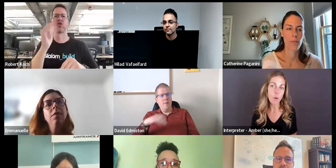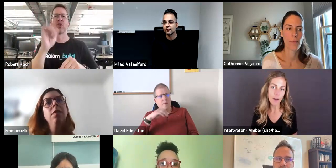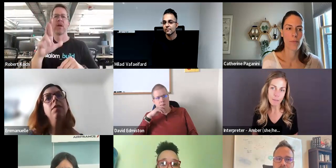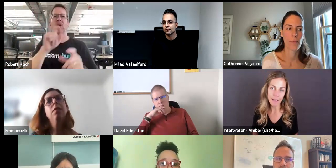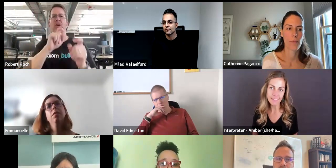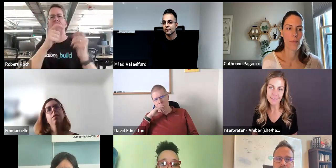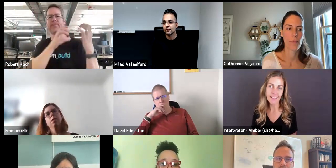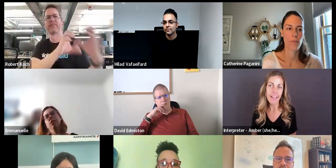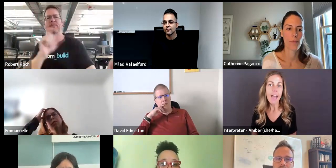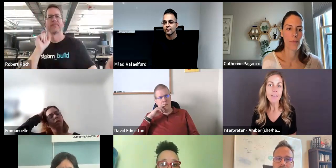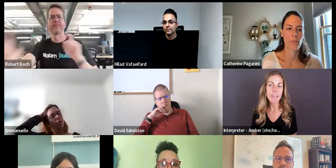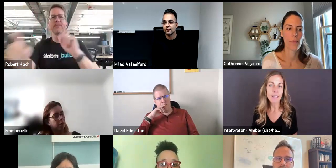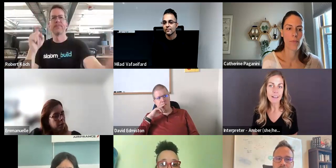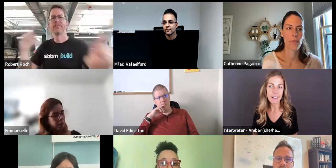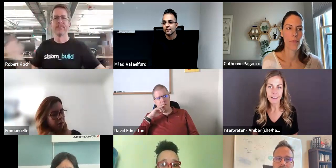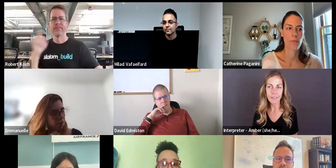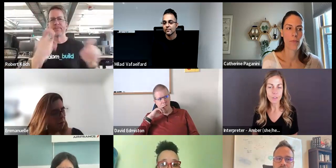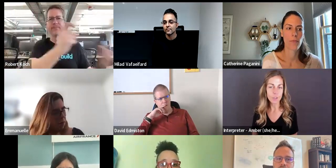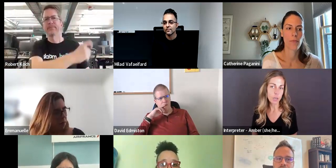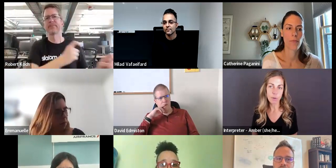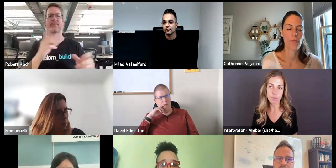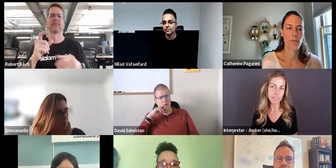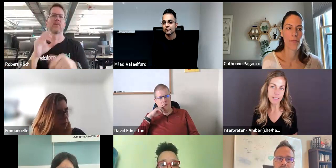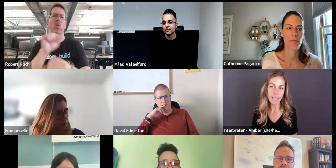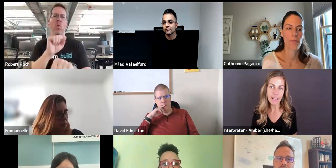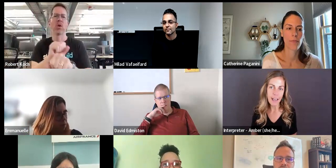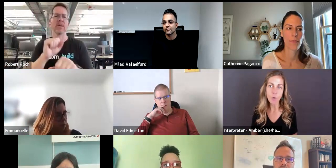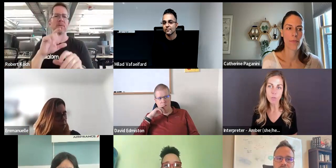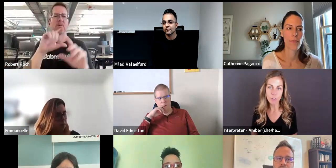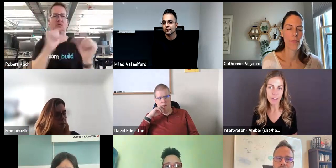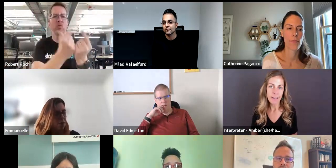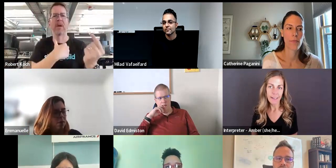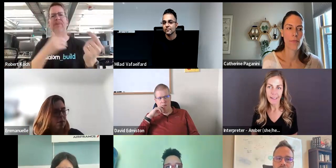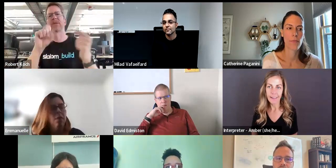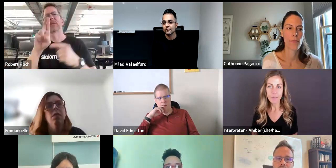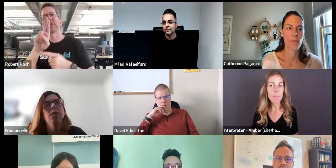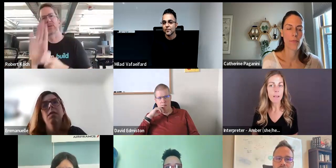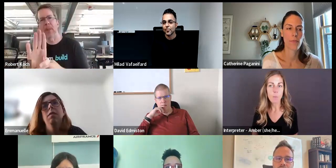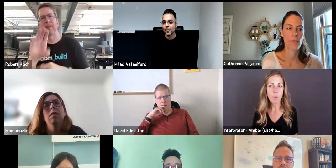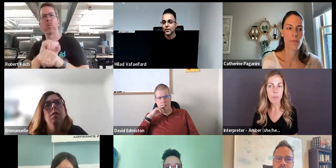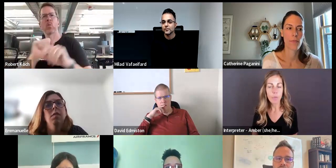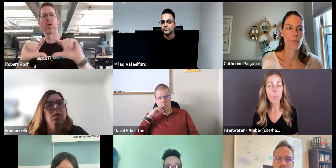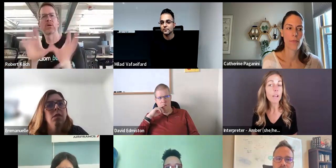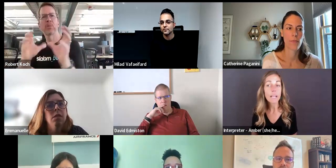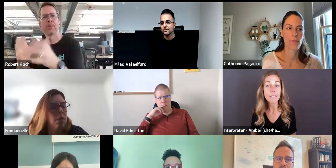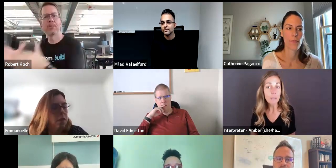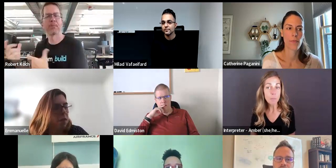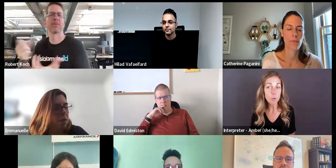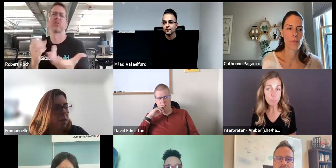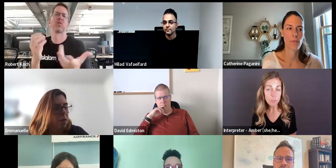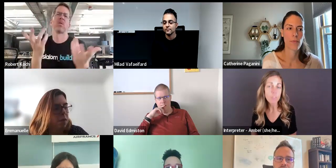pulling requirements, having the chairperson delegate out, coming up with